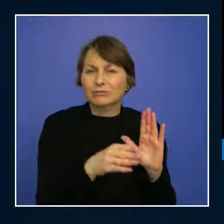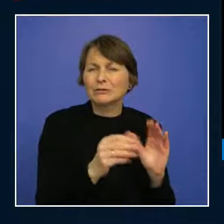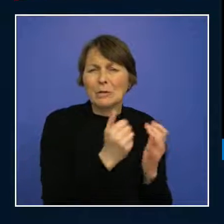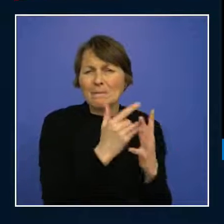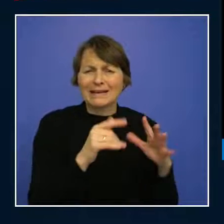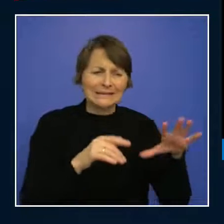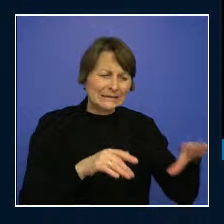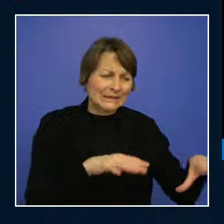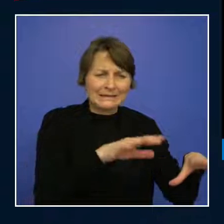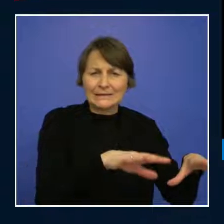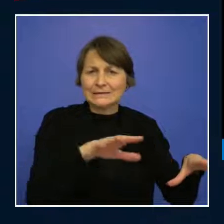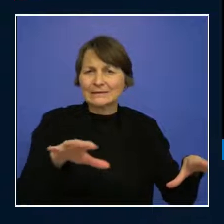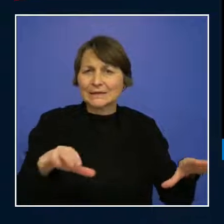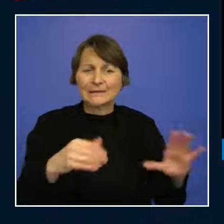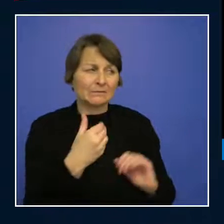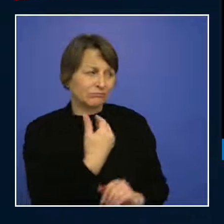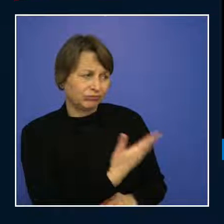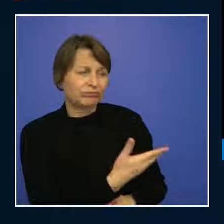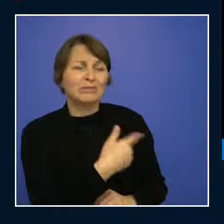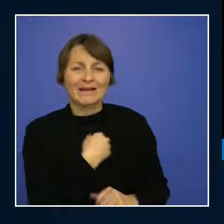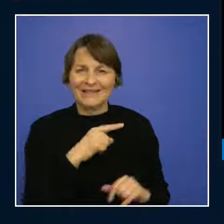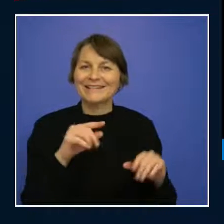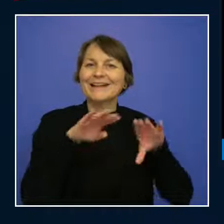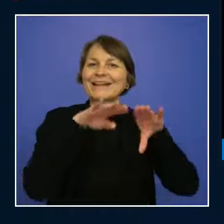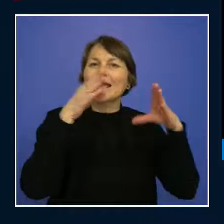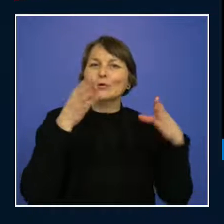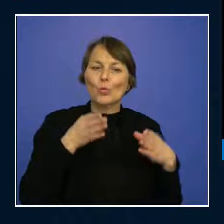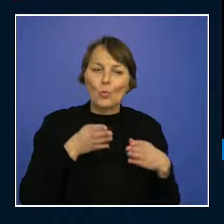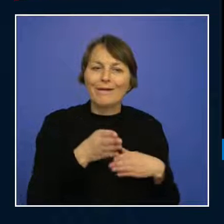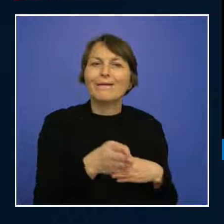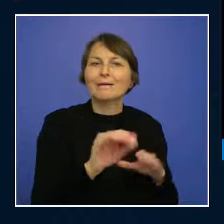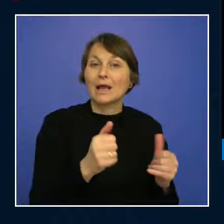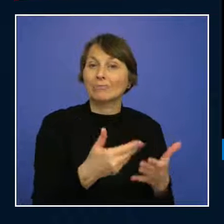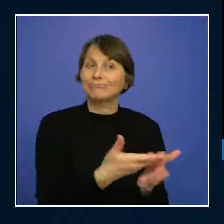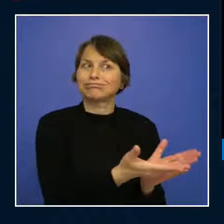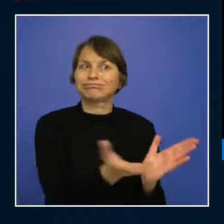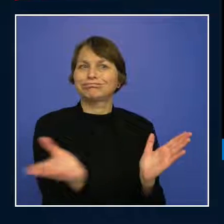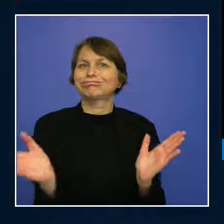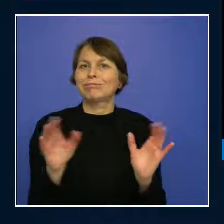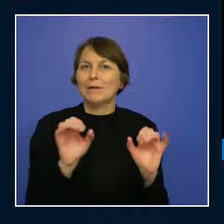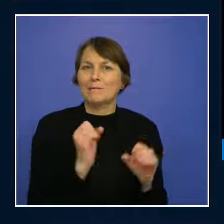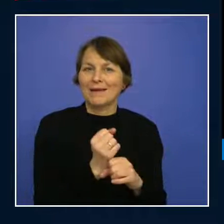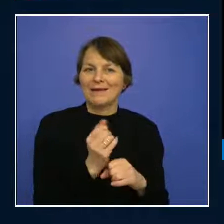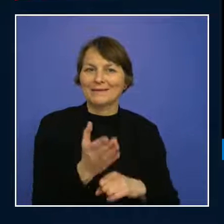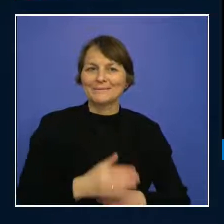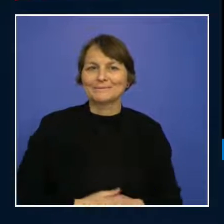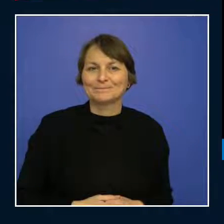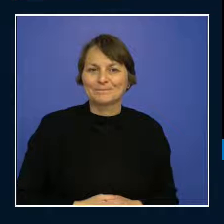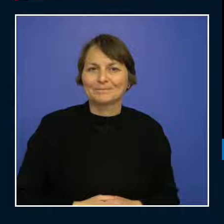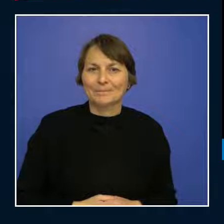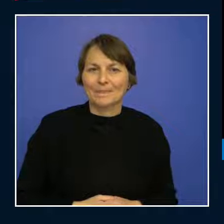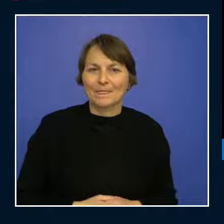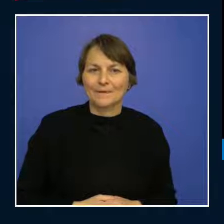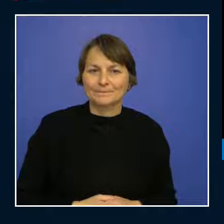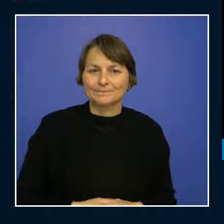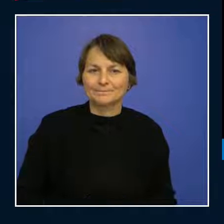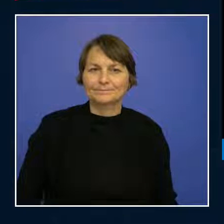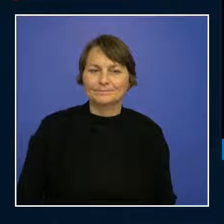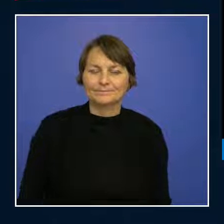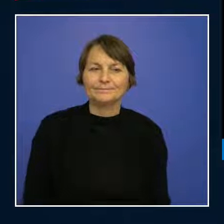that this application gateway can actually unlock for you. And it can also support the termination of